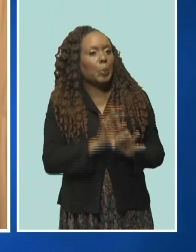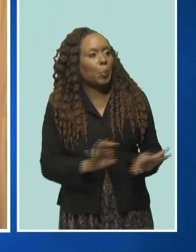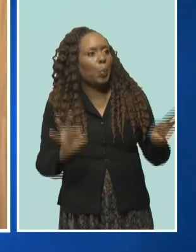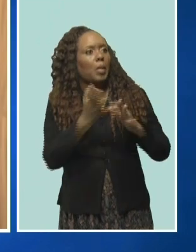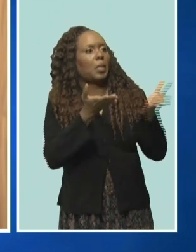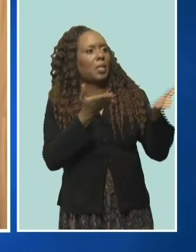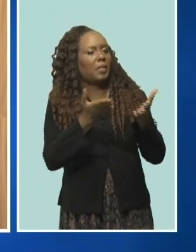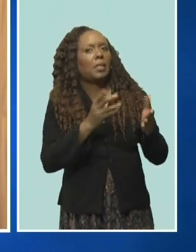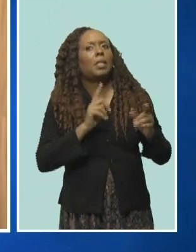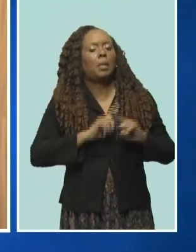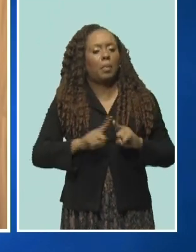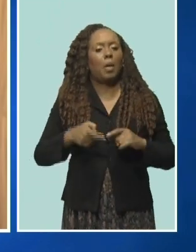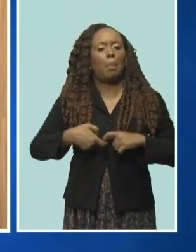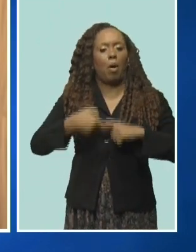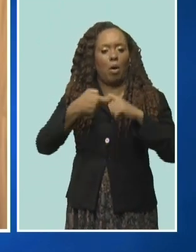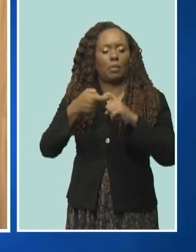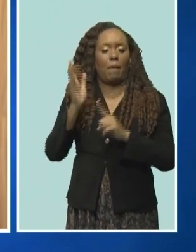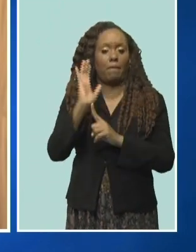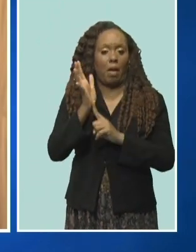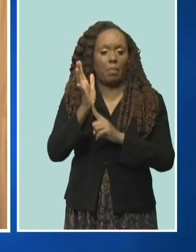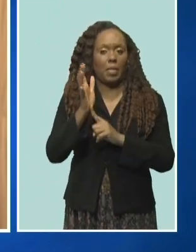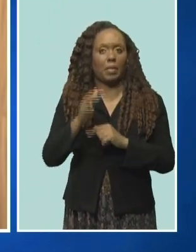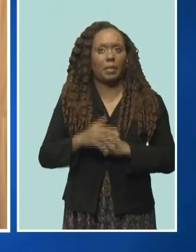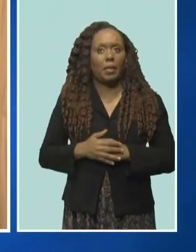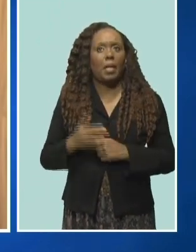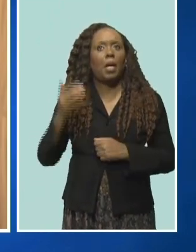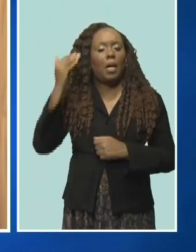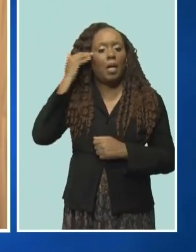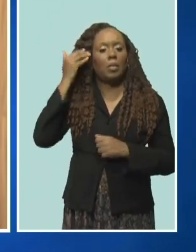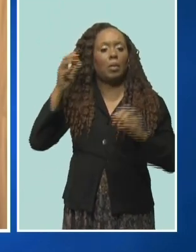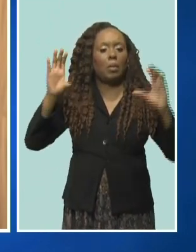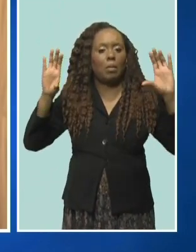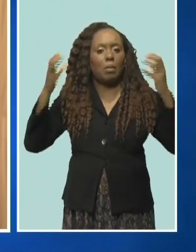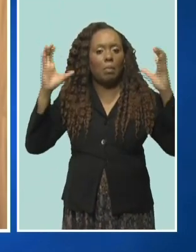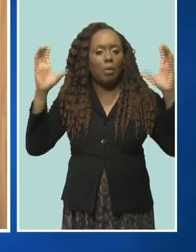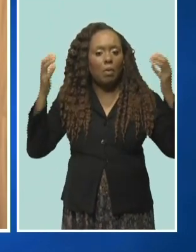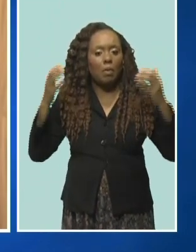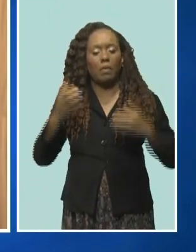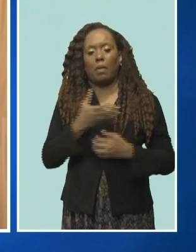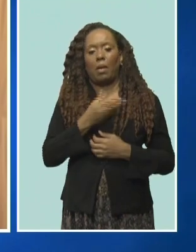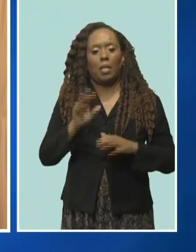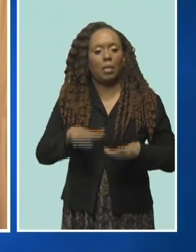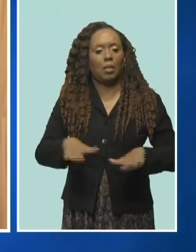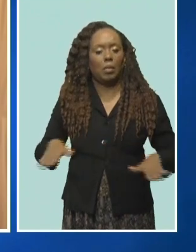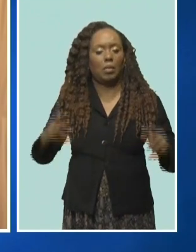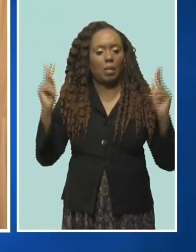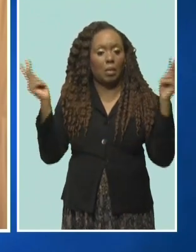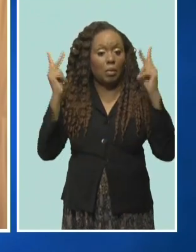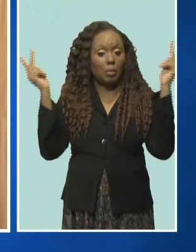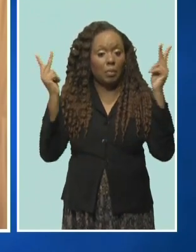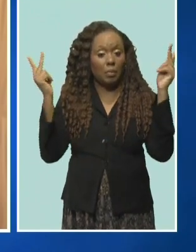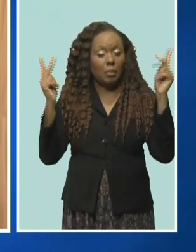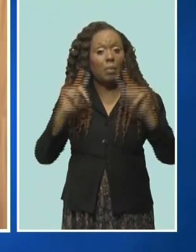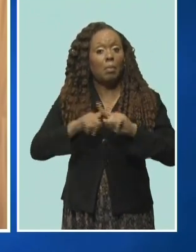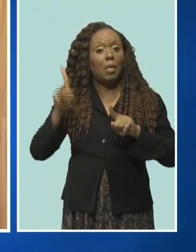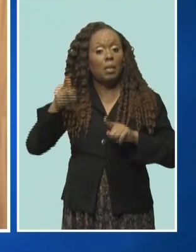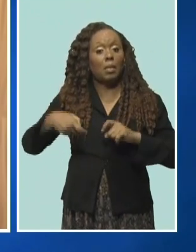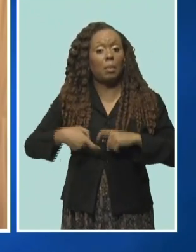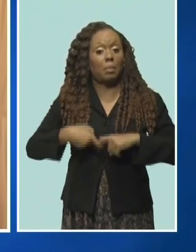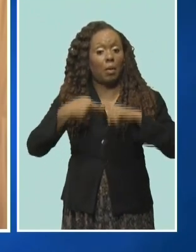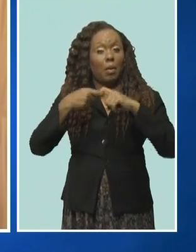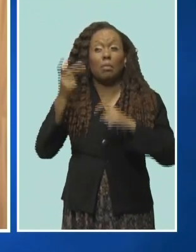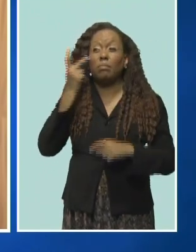know it is crop over, and I know it is Kiddies Kaduman. But it is important that we pause and reflect for 5